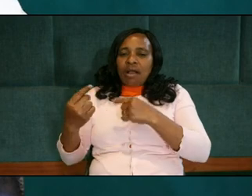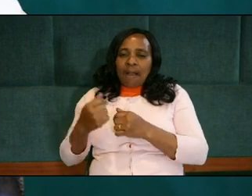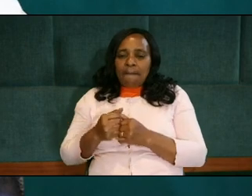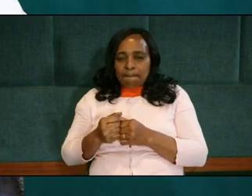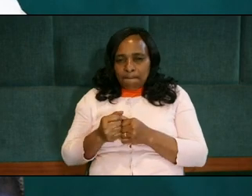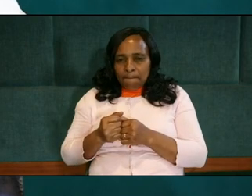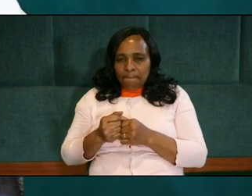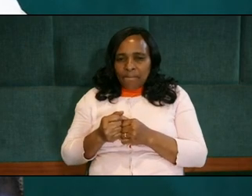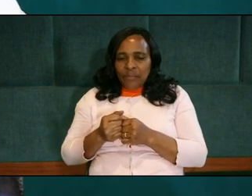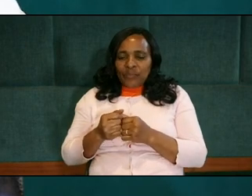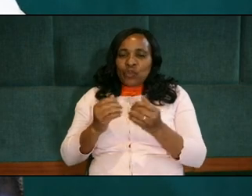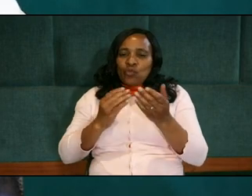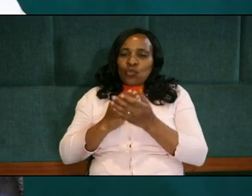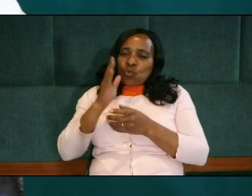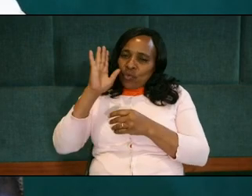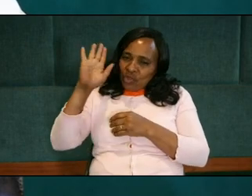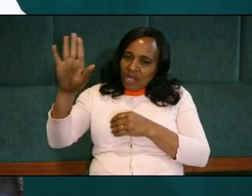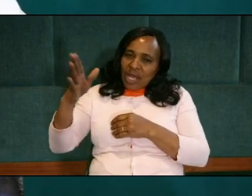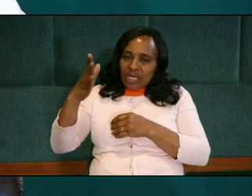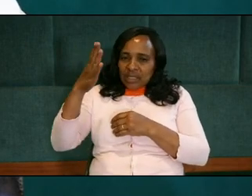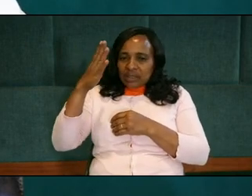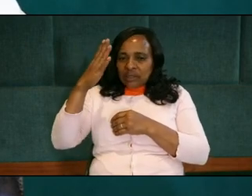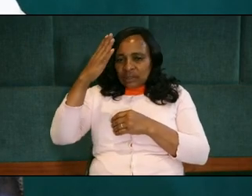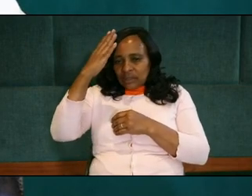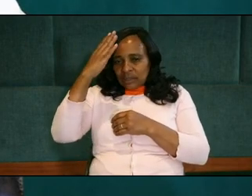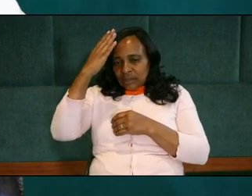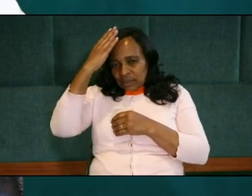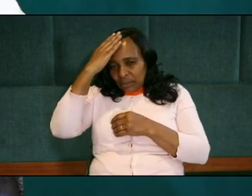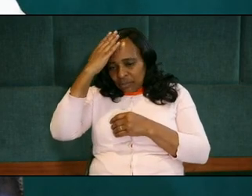through submission.